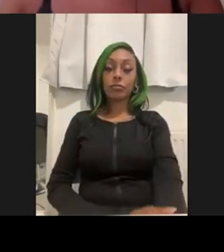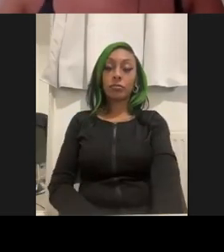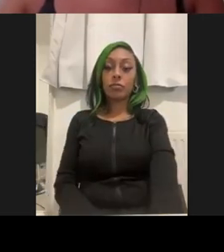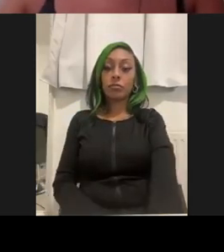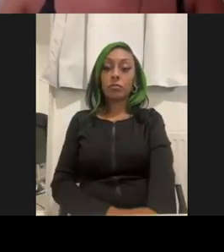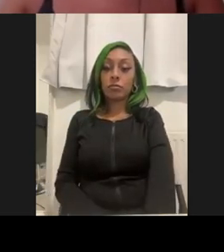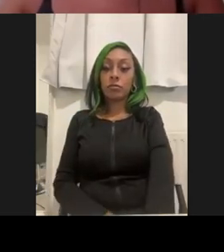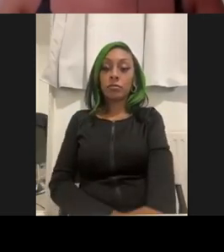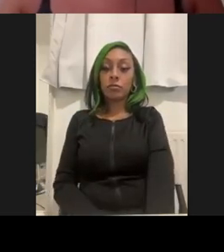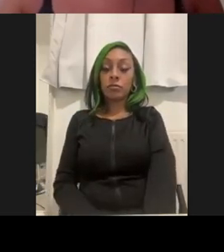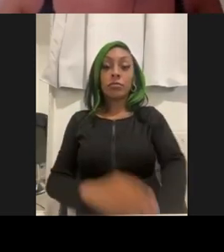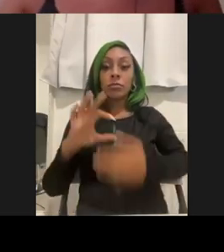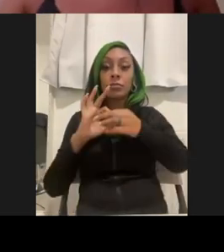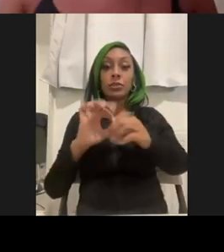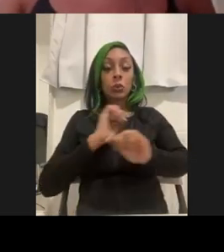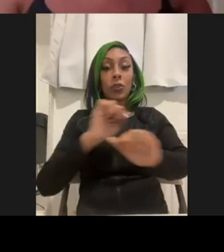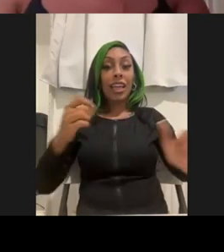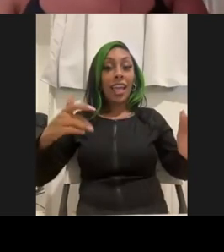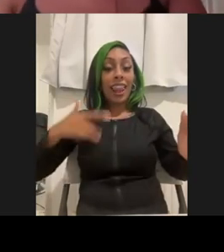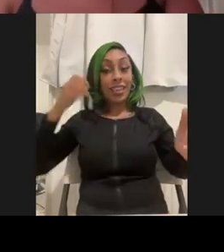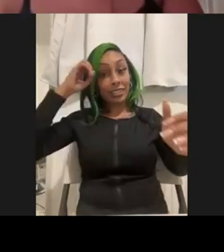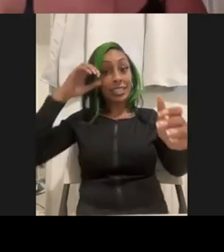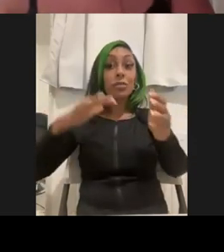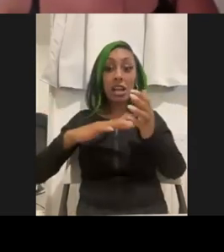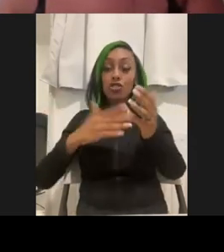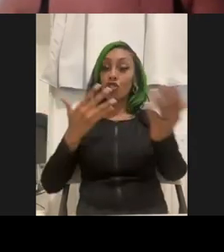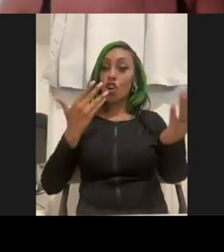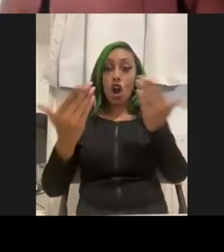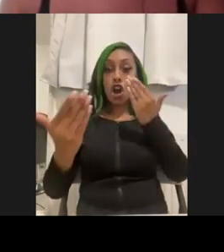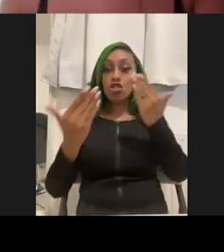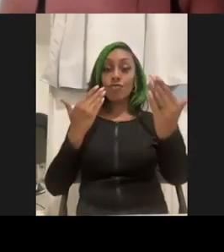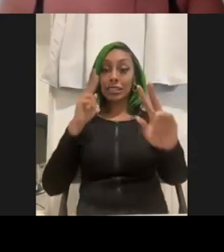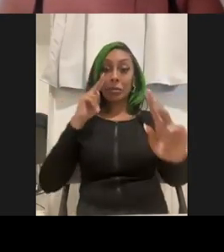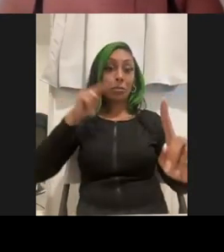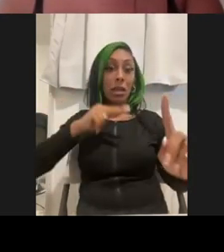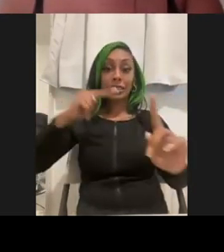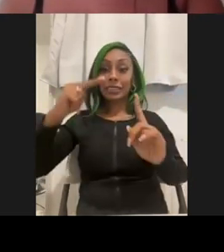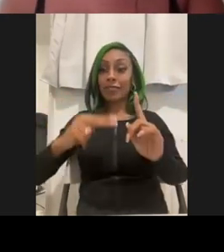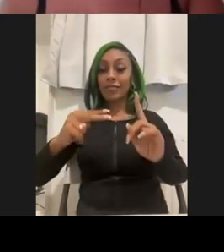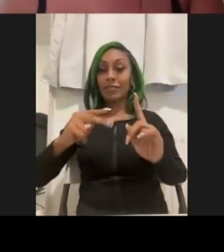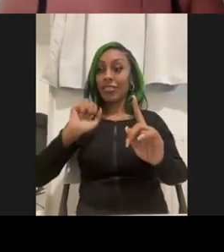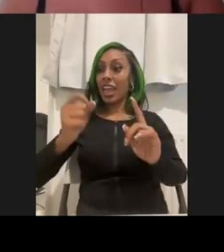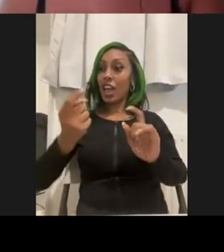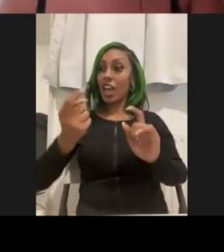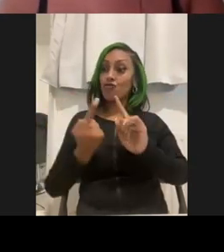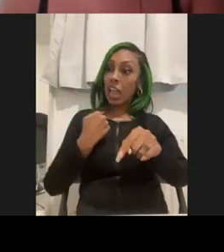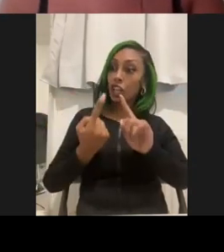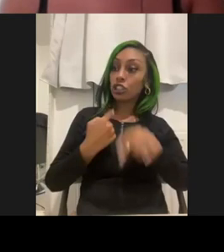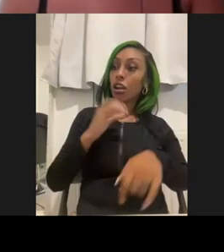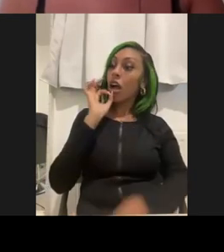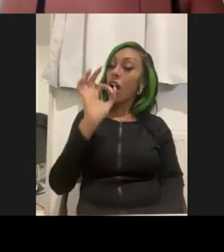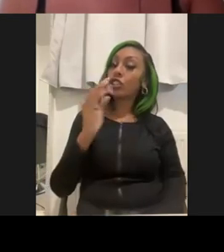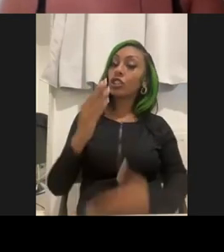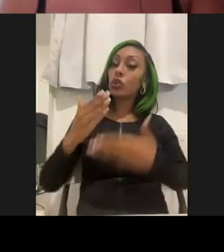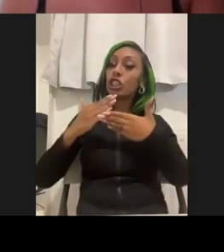lived experiences and offers a somewhat contrasting perspective on people's reactions to being asked to share their